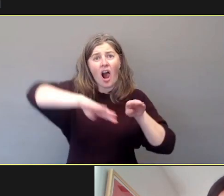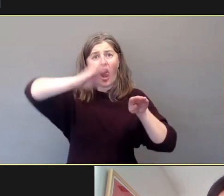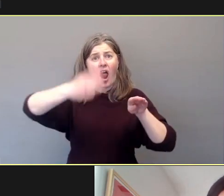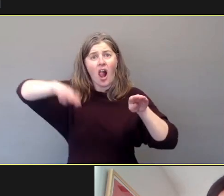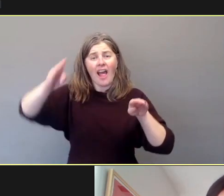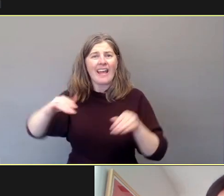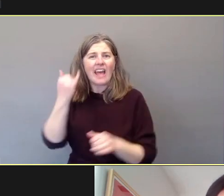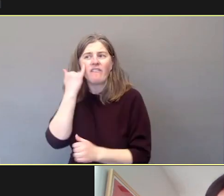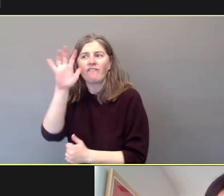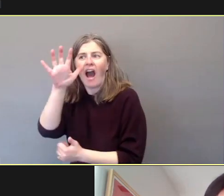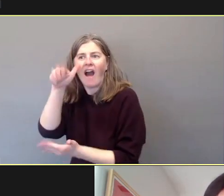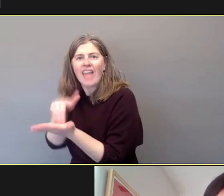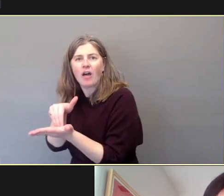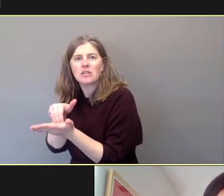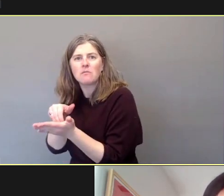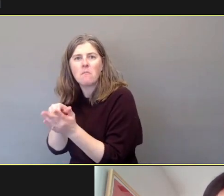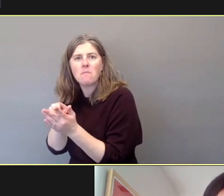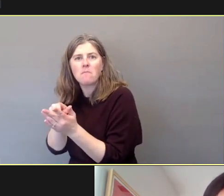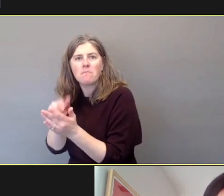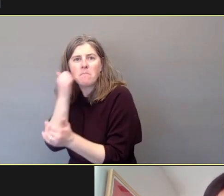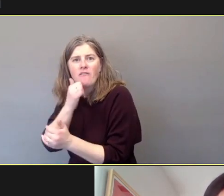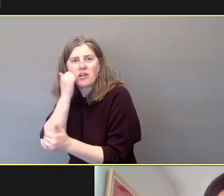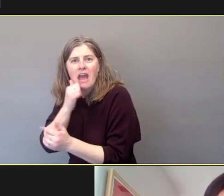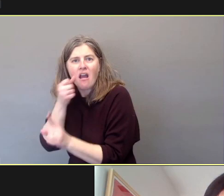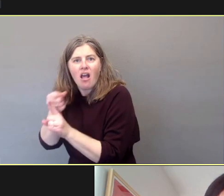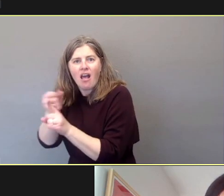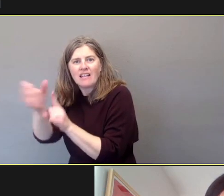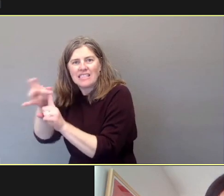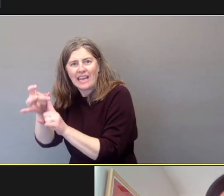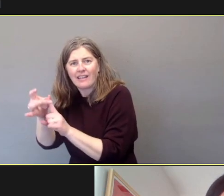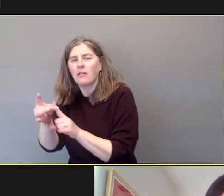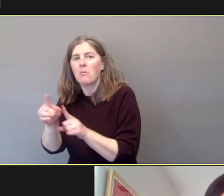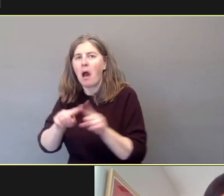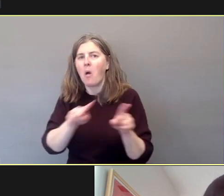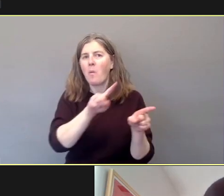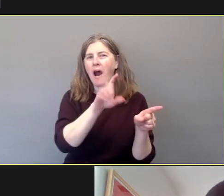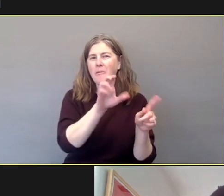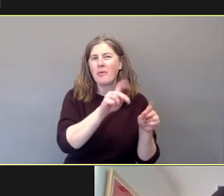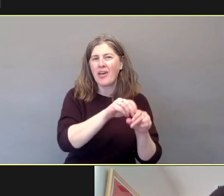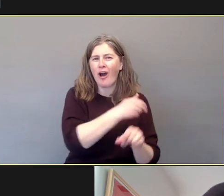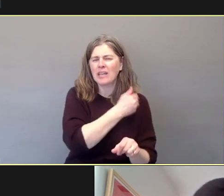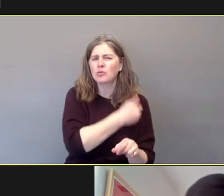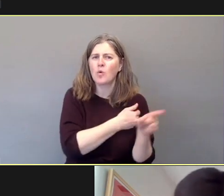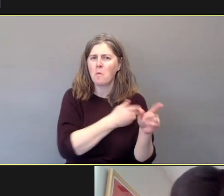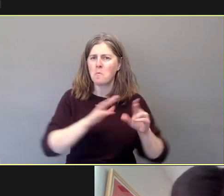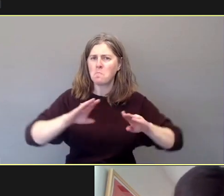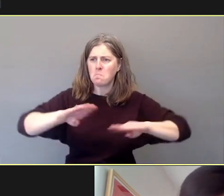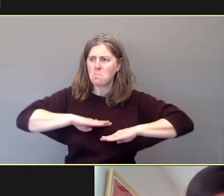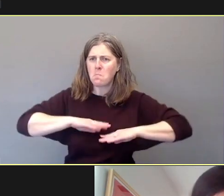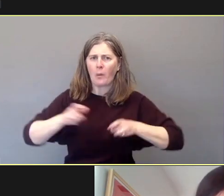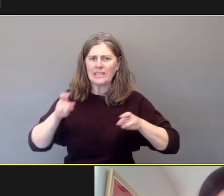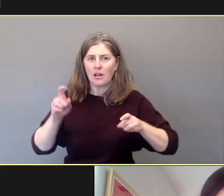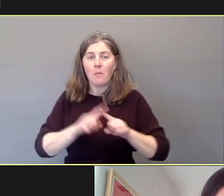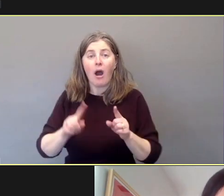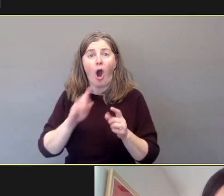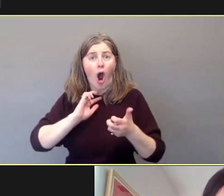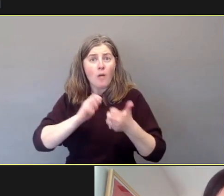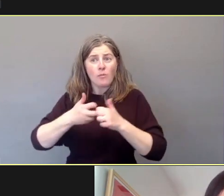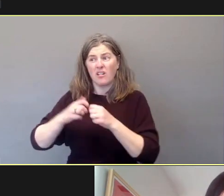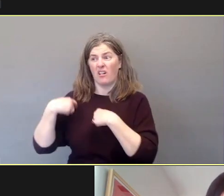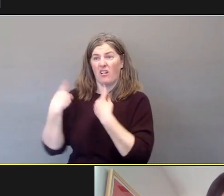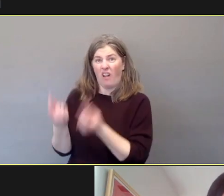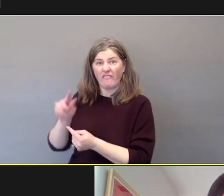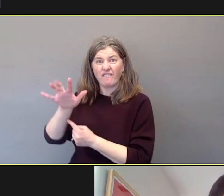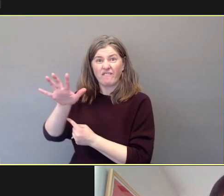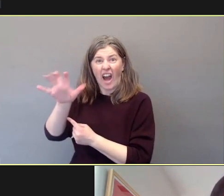if we only had 100 people in the hospital. What's been our problem is having waves of 5,000 cases a day and having